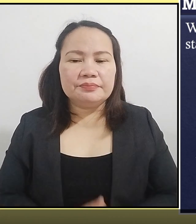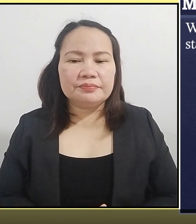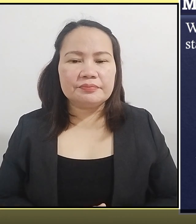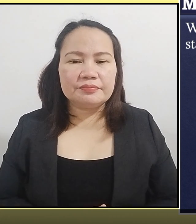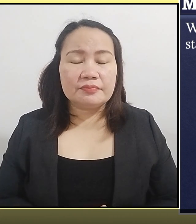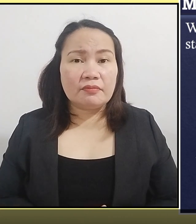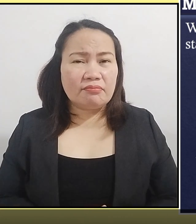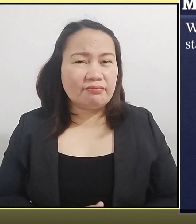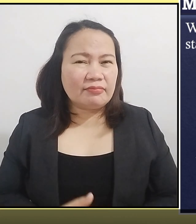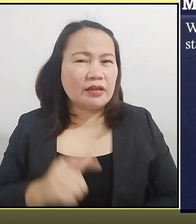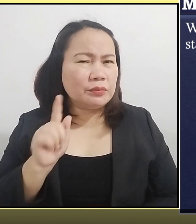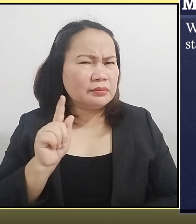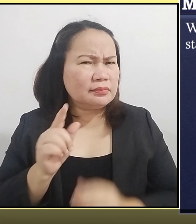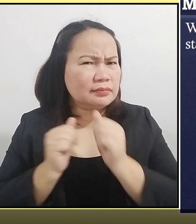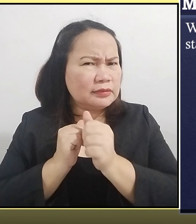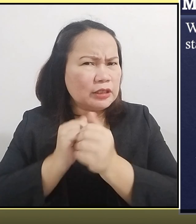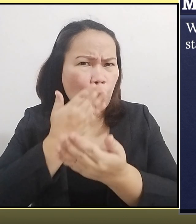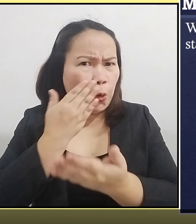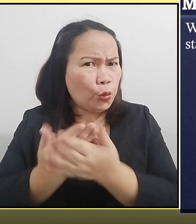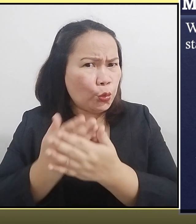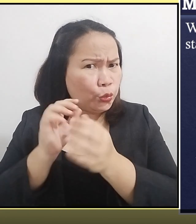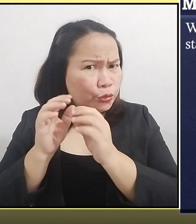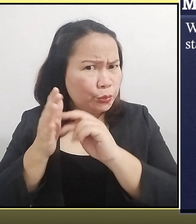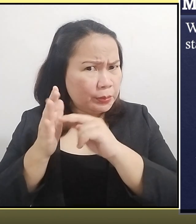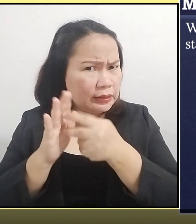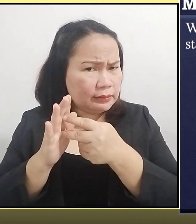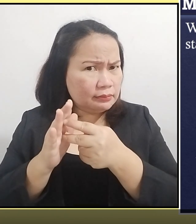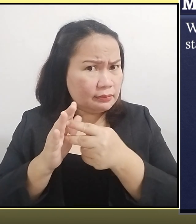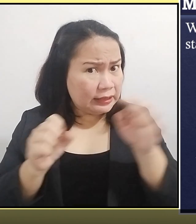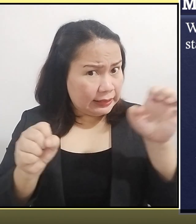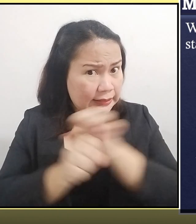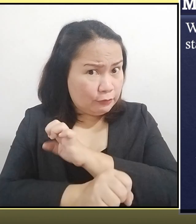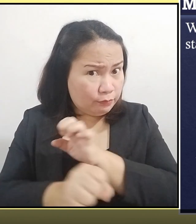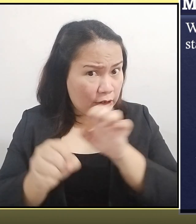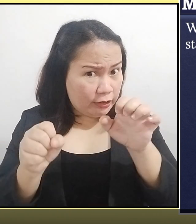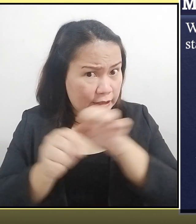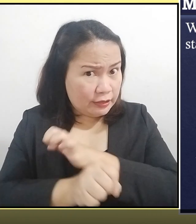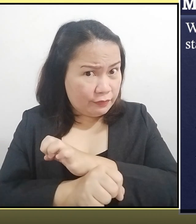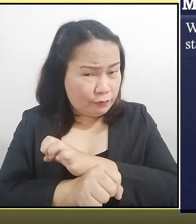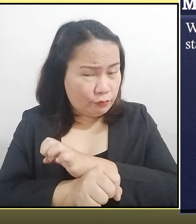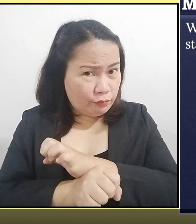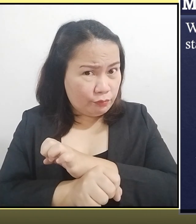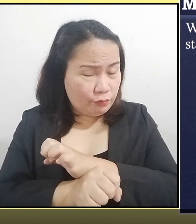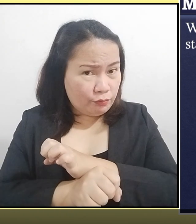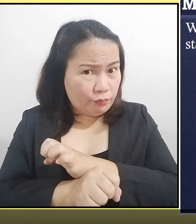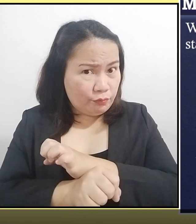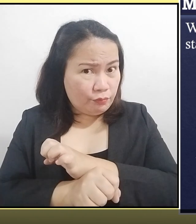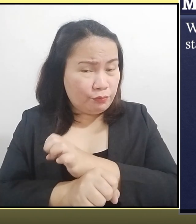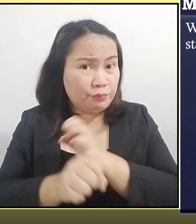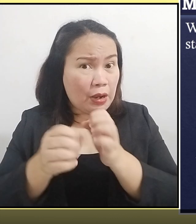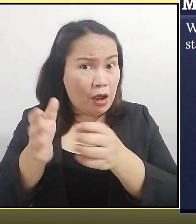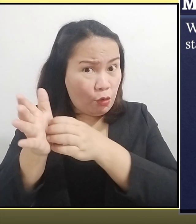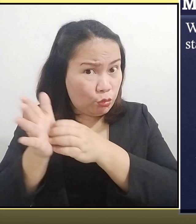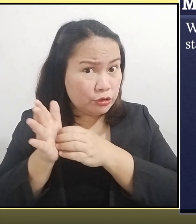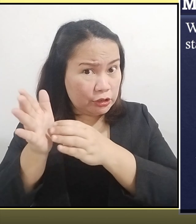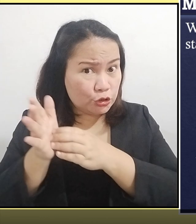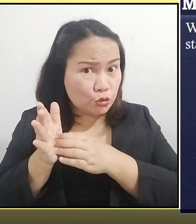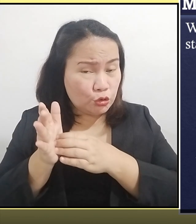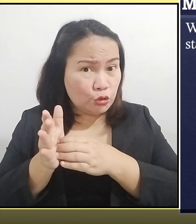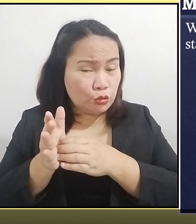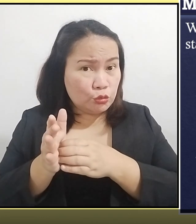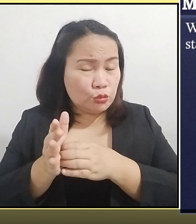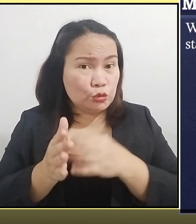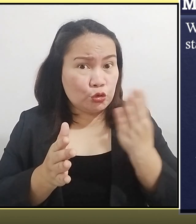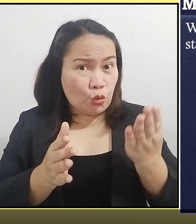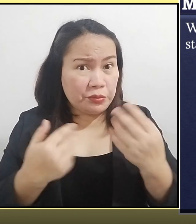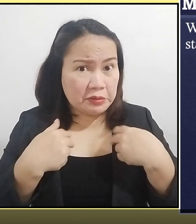or not. Pag sinabi natin good definition, enough ba yung definition niya or yung condition niya para makonclude